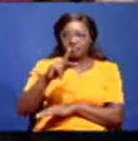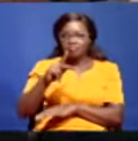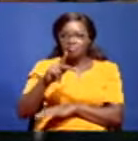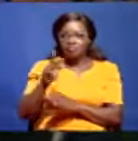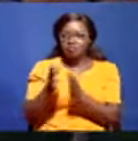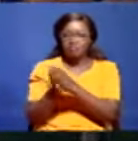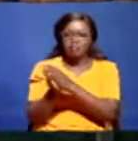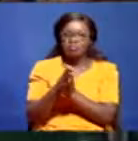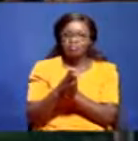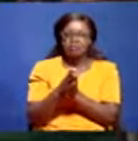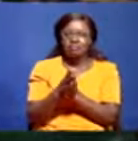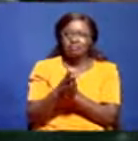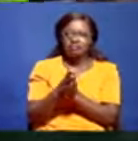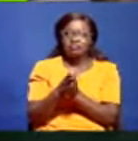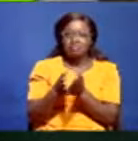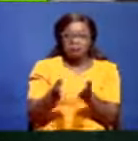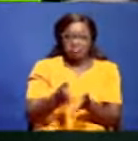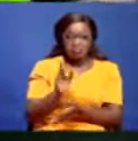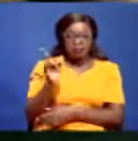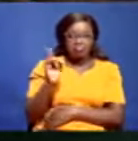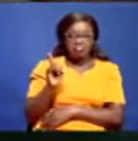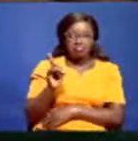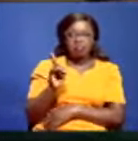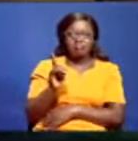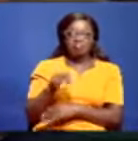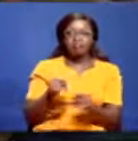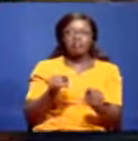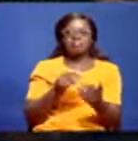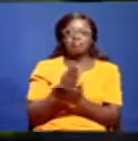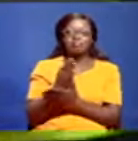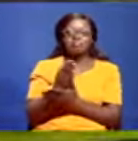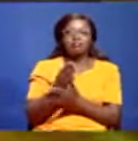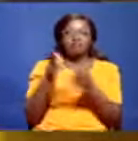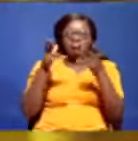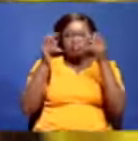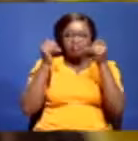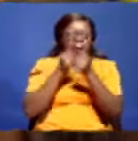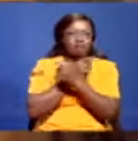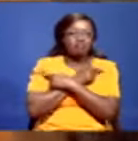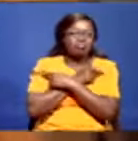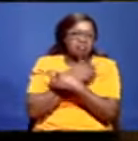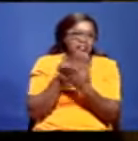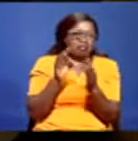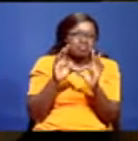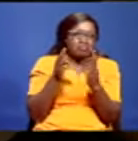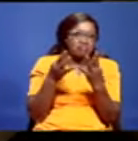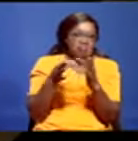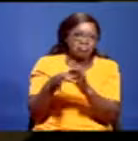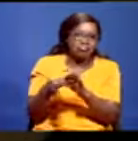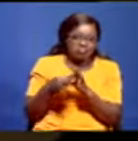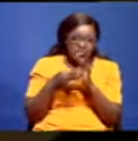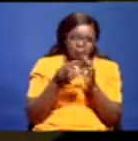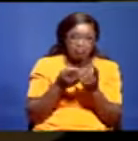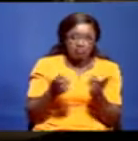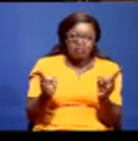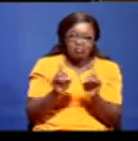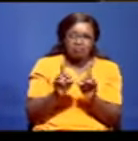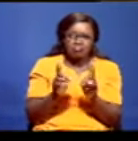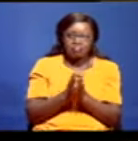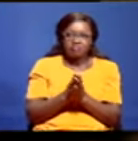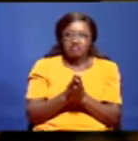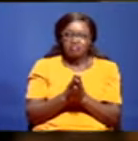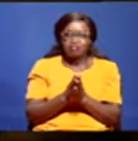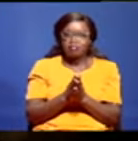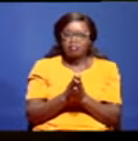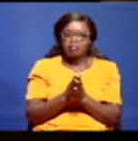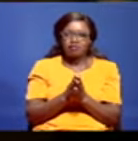in present-day Nairobi tries to prove the concept of love and how family unites us. Would you take me with